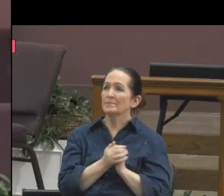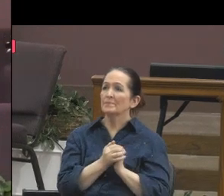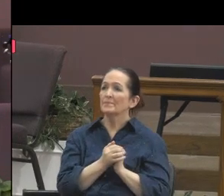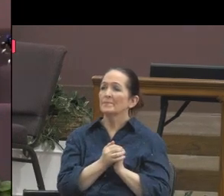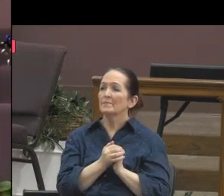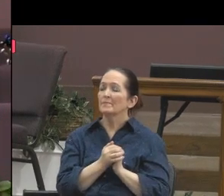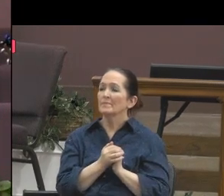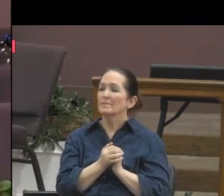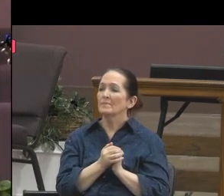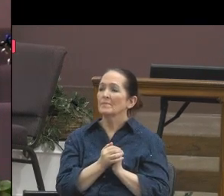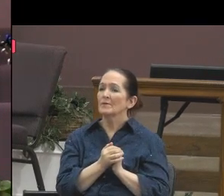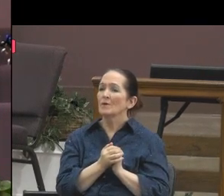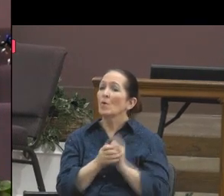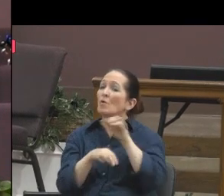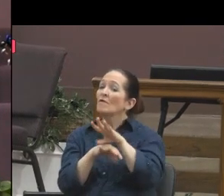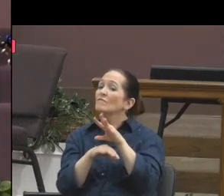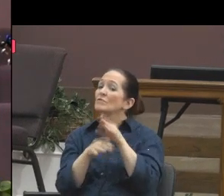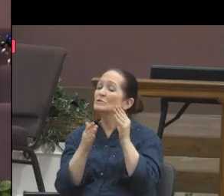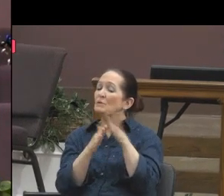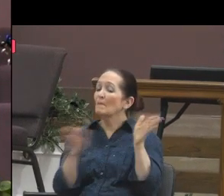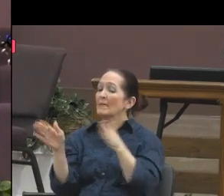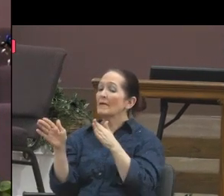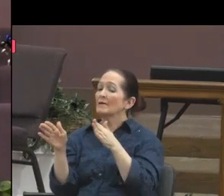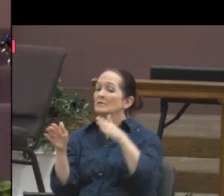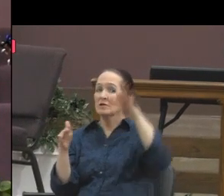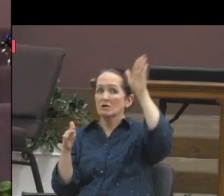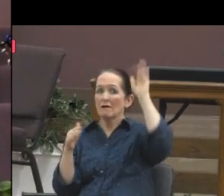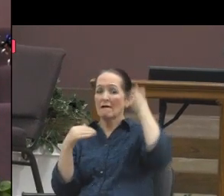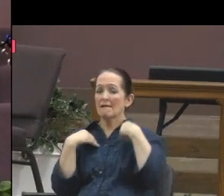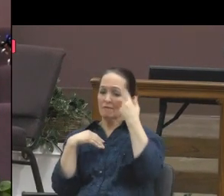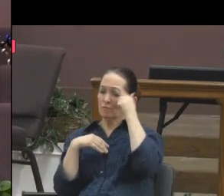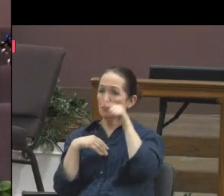will impact the plans God has for you and I.